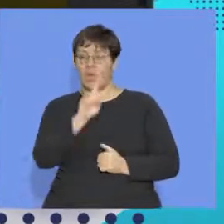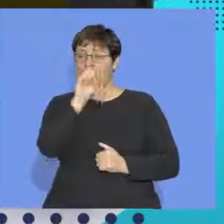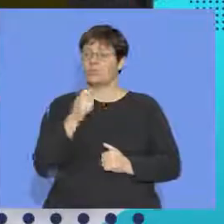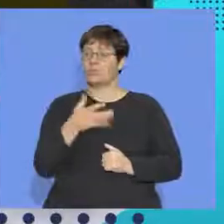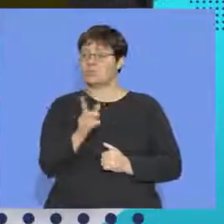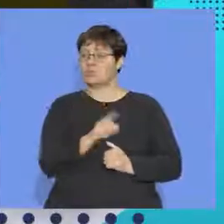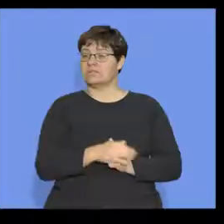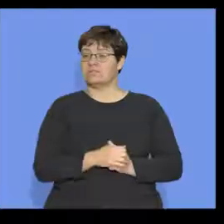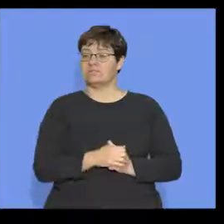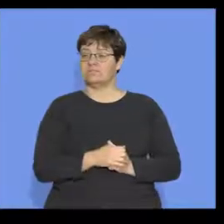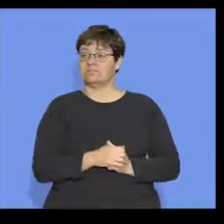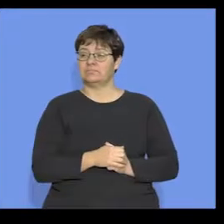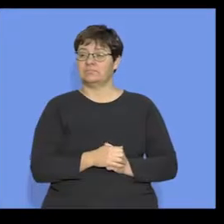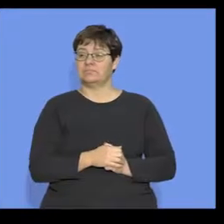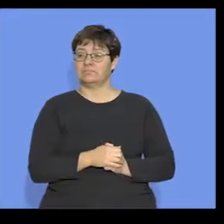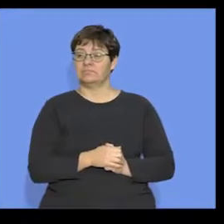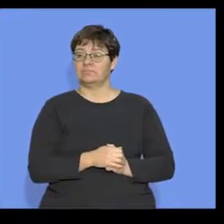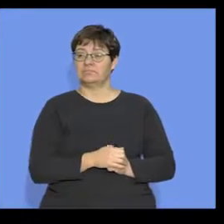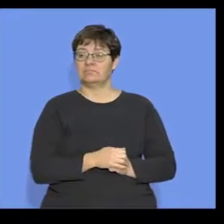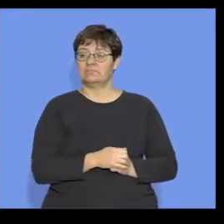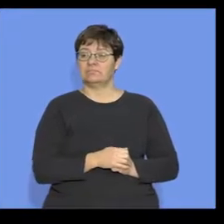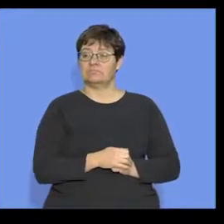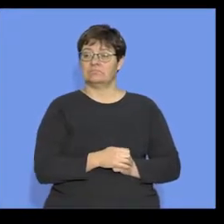What was the question again? Let's see that.